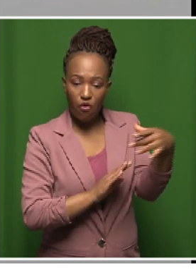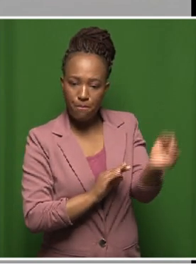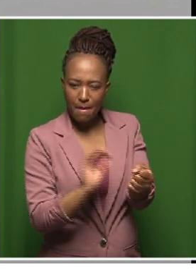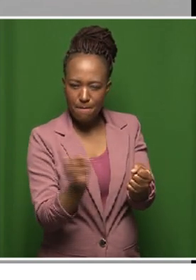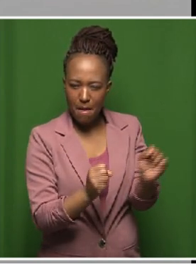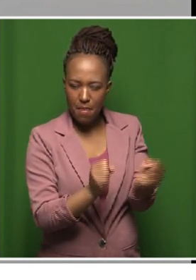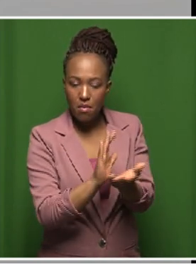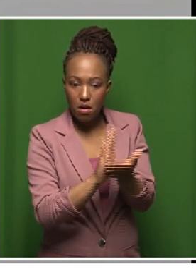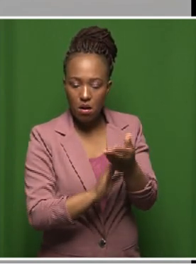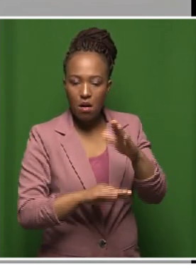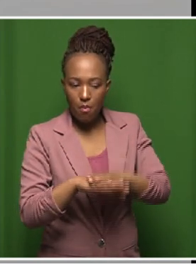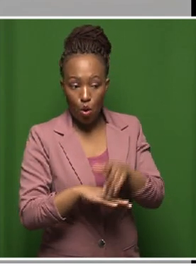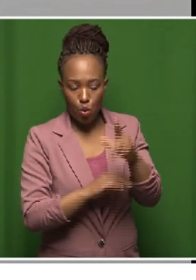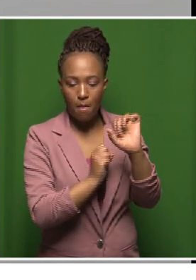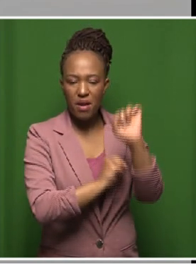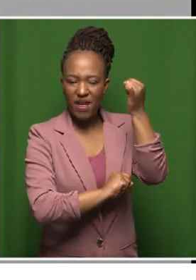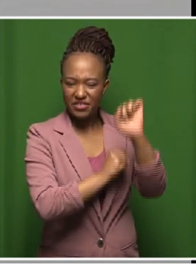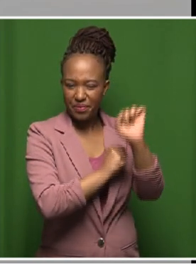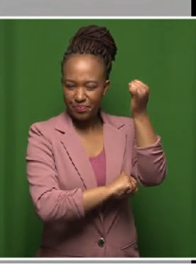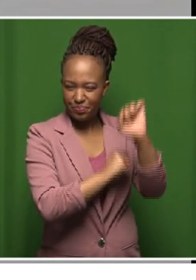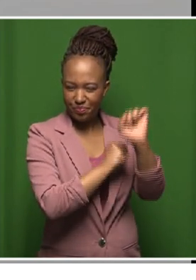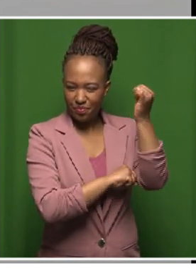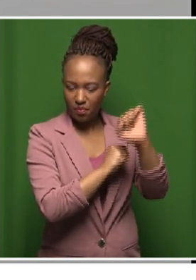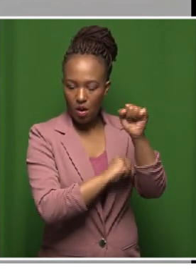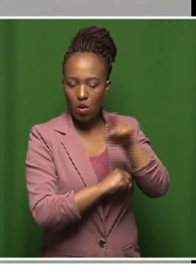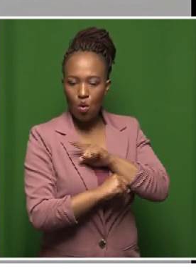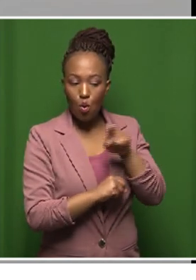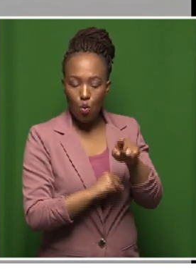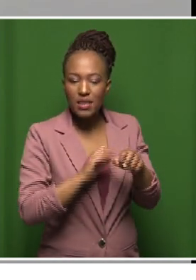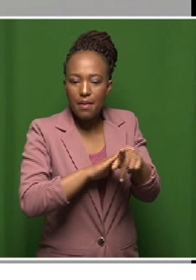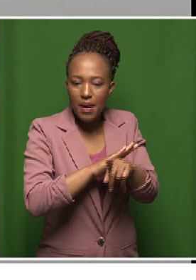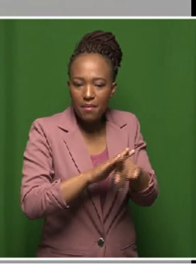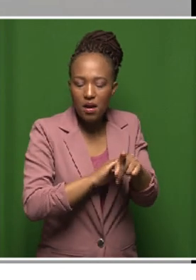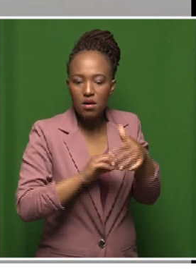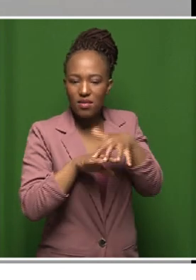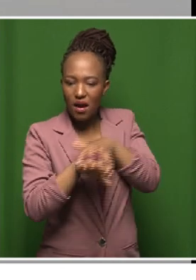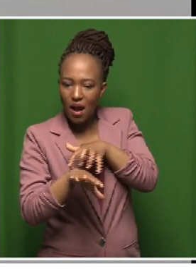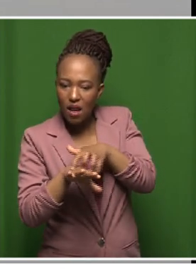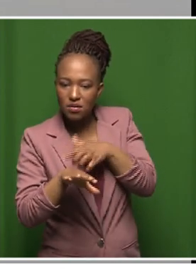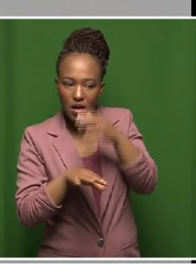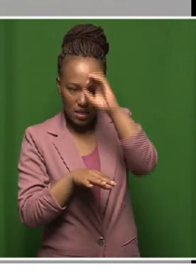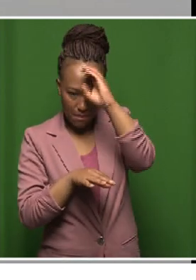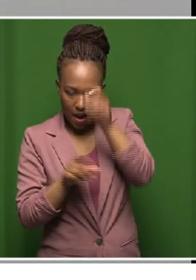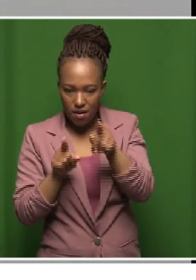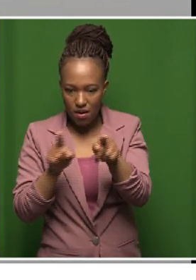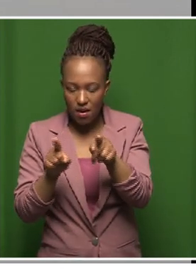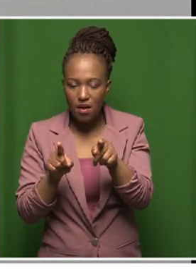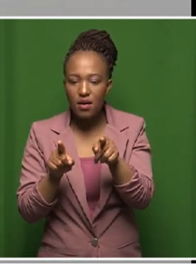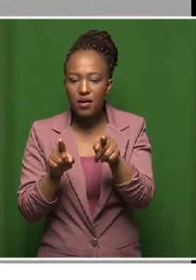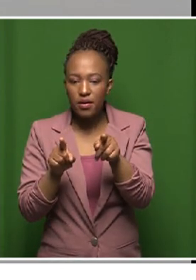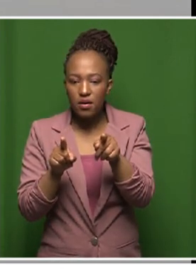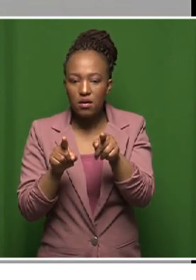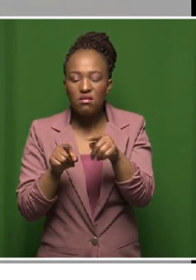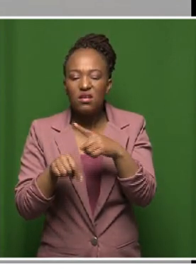focus on. Manufacturing, but the primary sectors, like for example, agriculture and mining, those sectors are